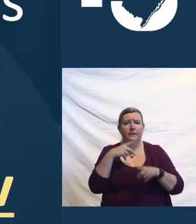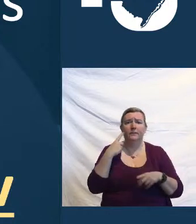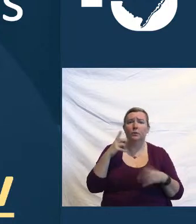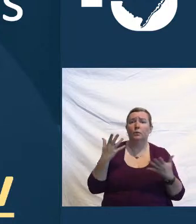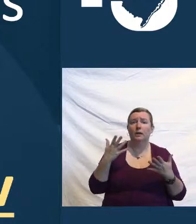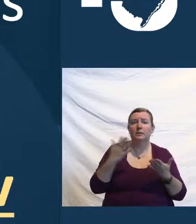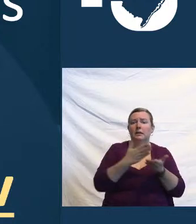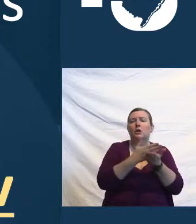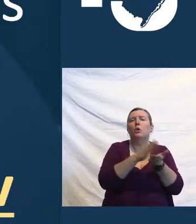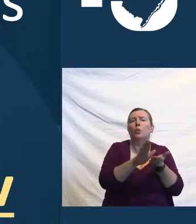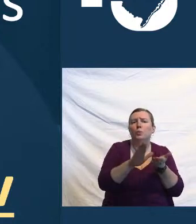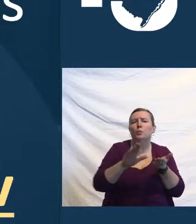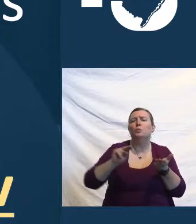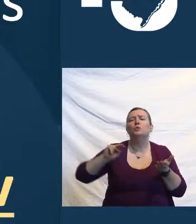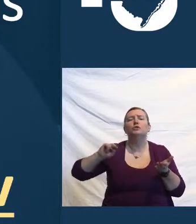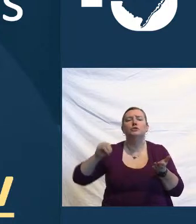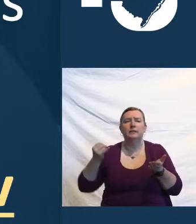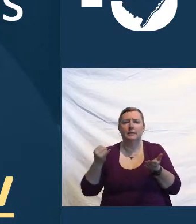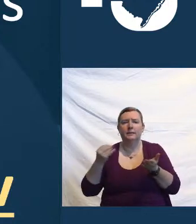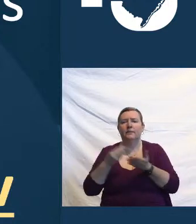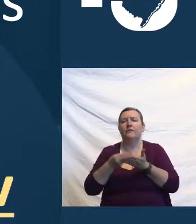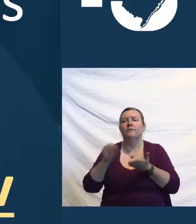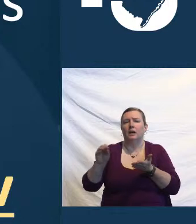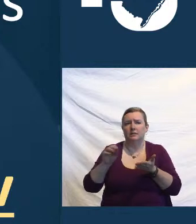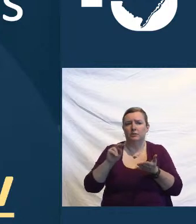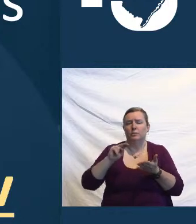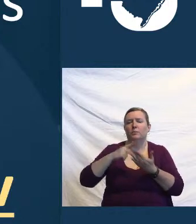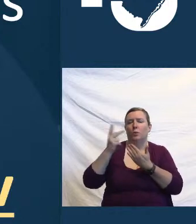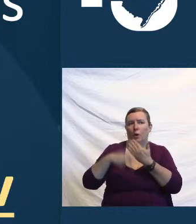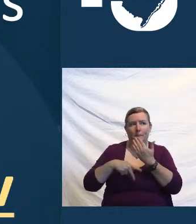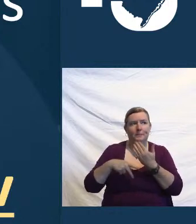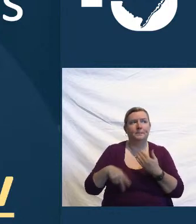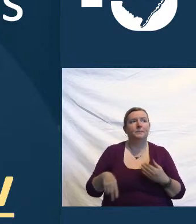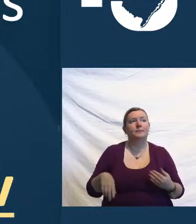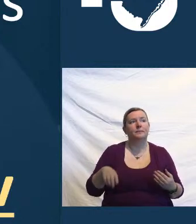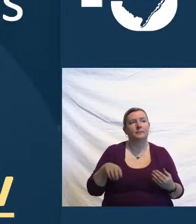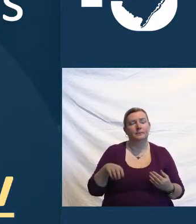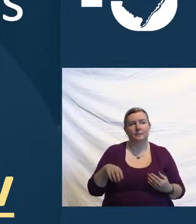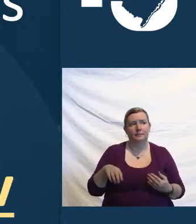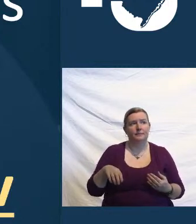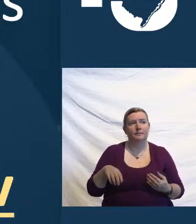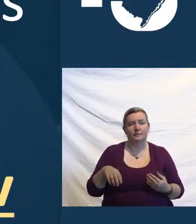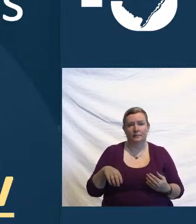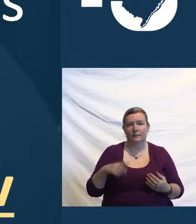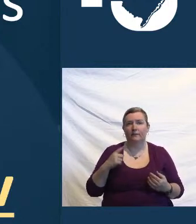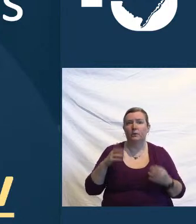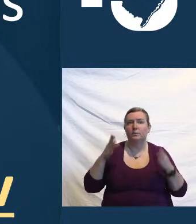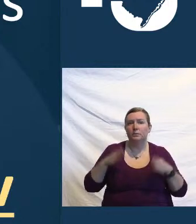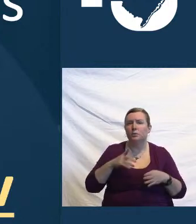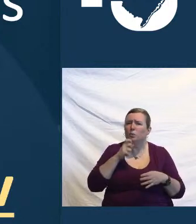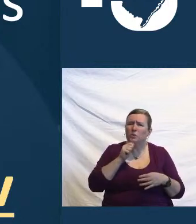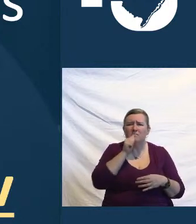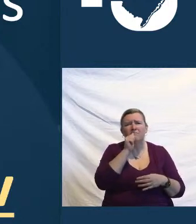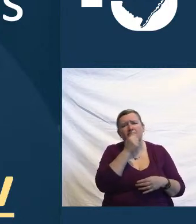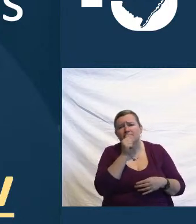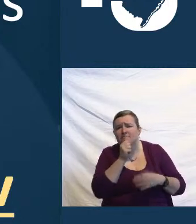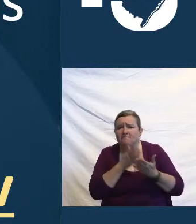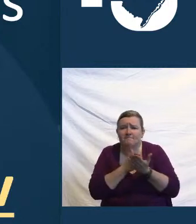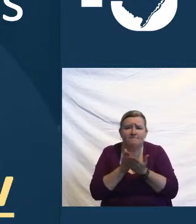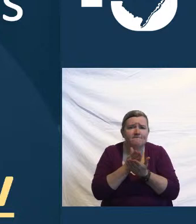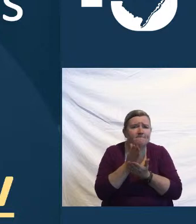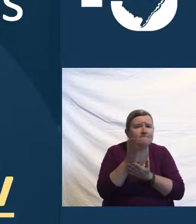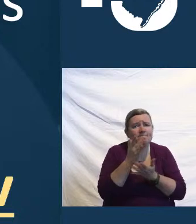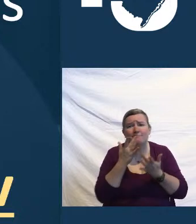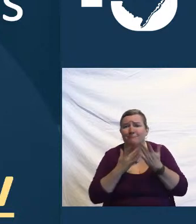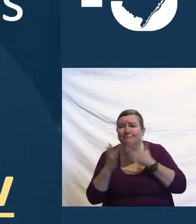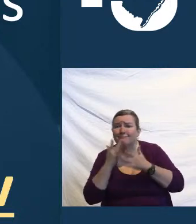Fund program. This program is open to individuals who suffered an economic hardship due to COVID-19, but were excluded